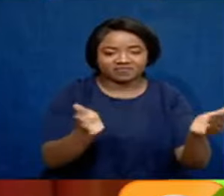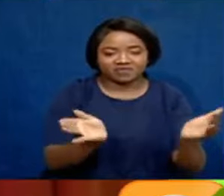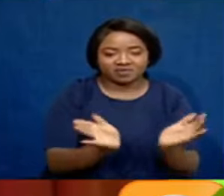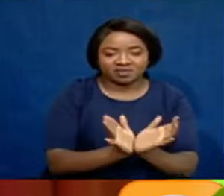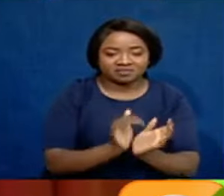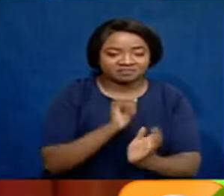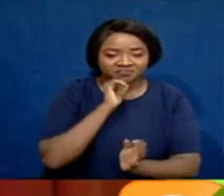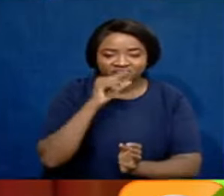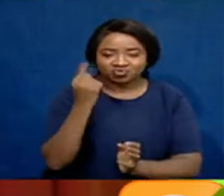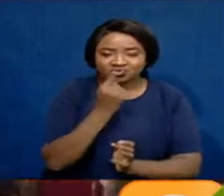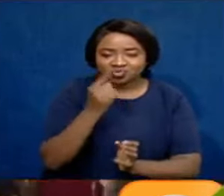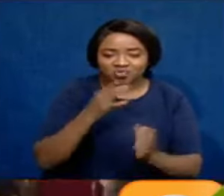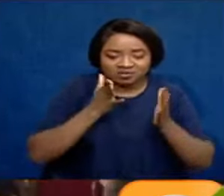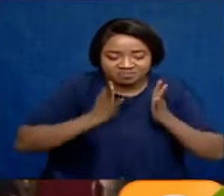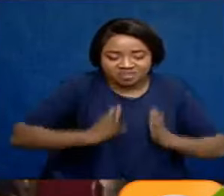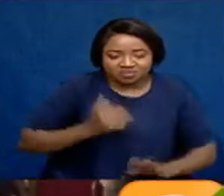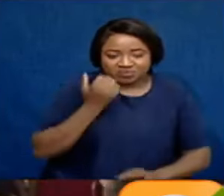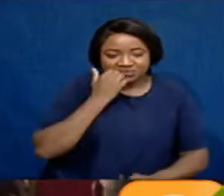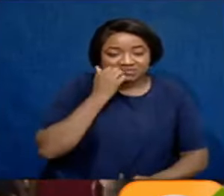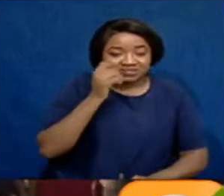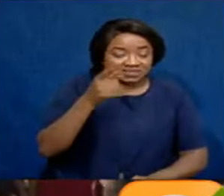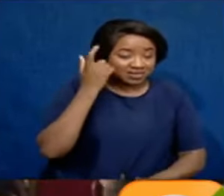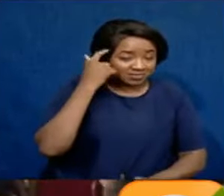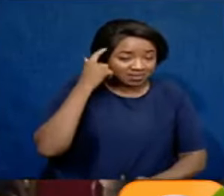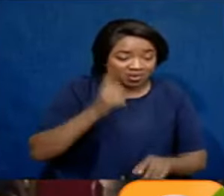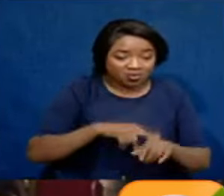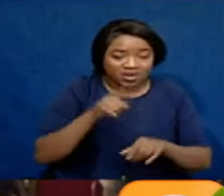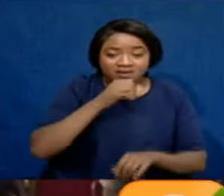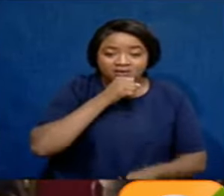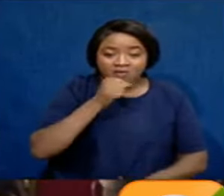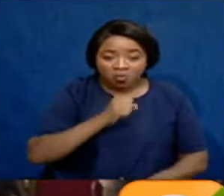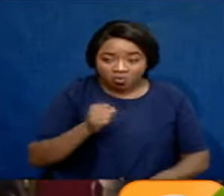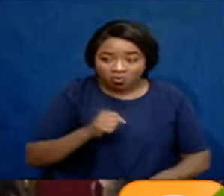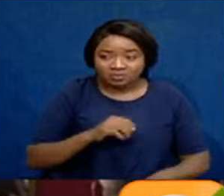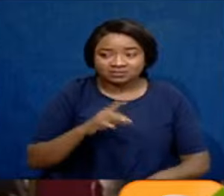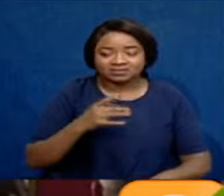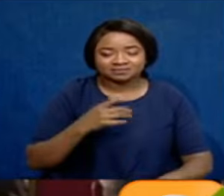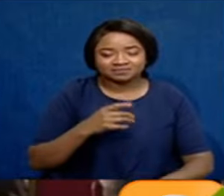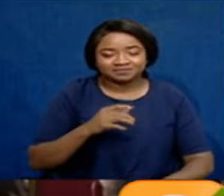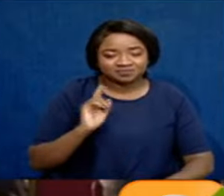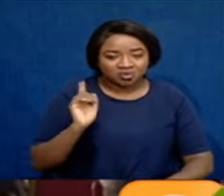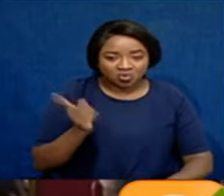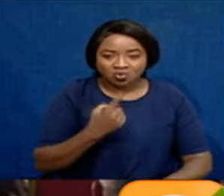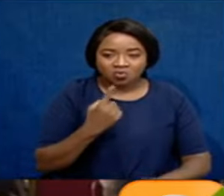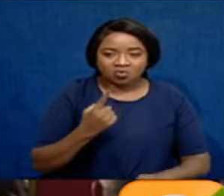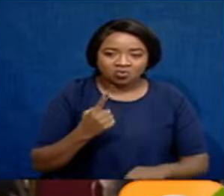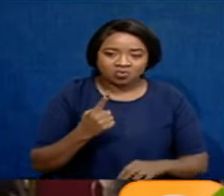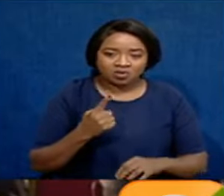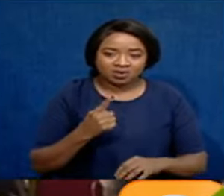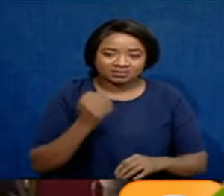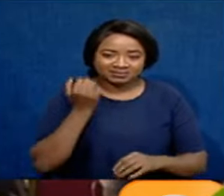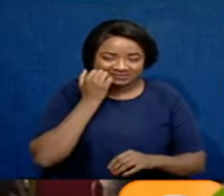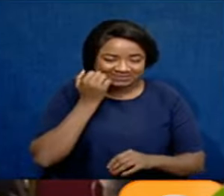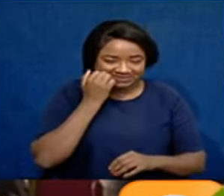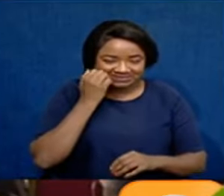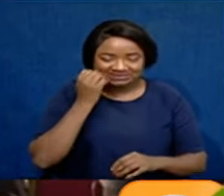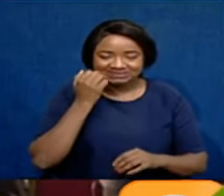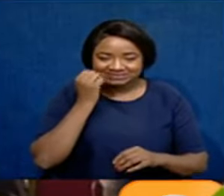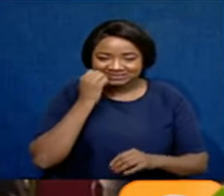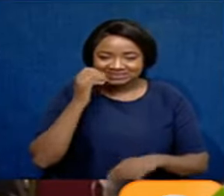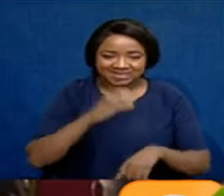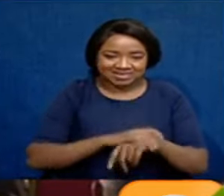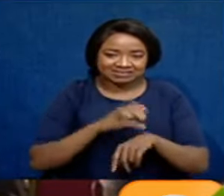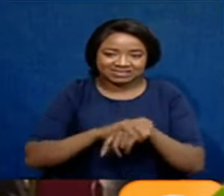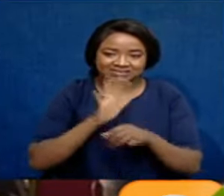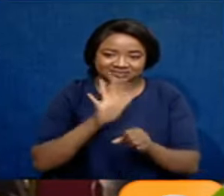are old, remember they have the wajukus and all that, and all these people get as well very sick. So